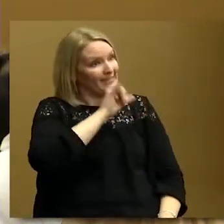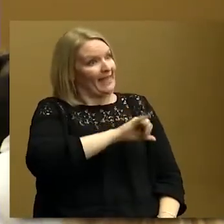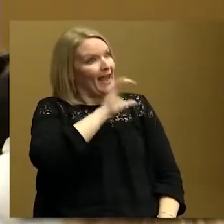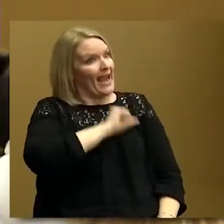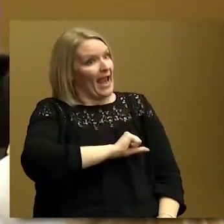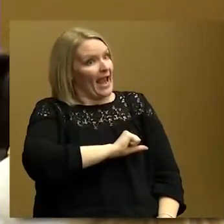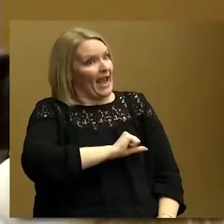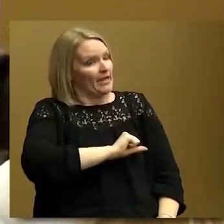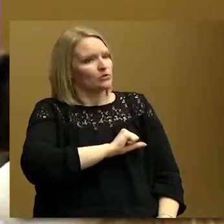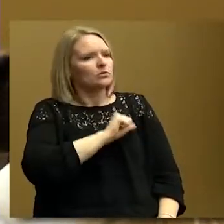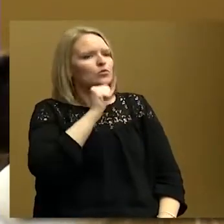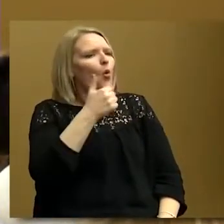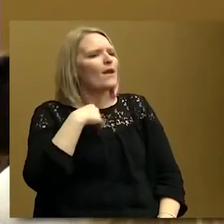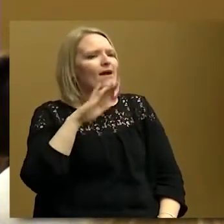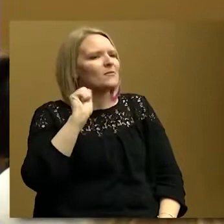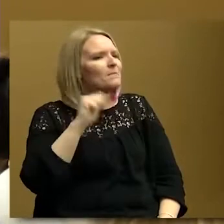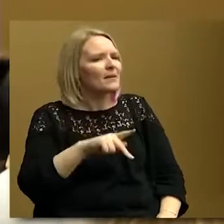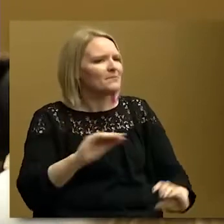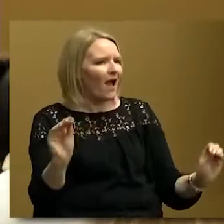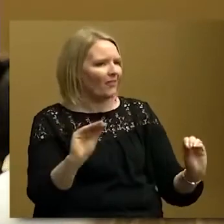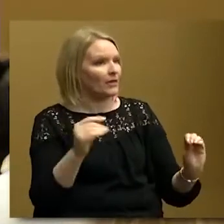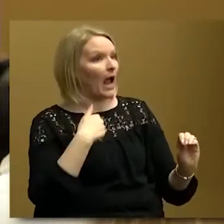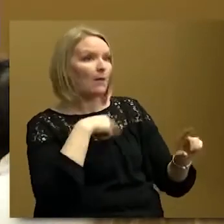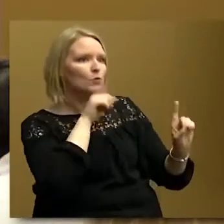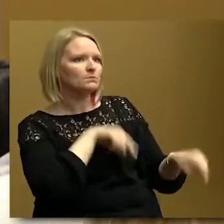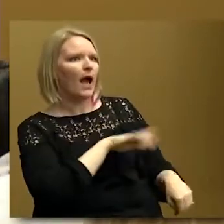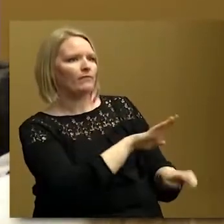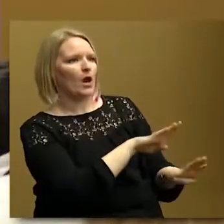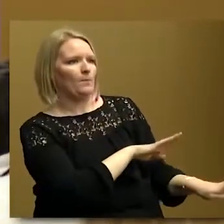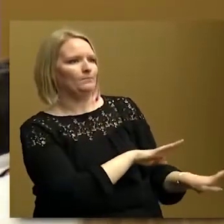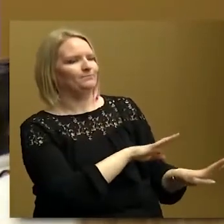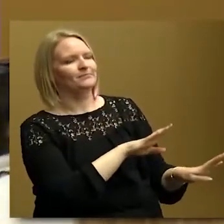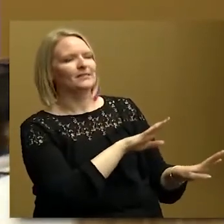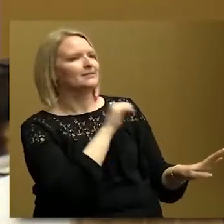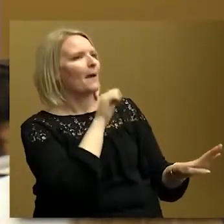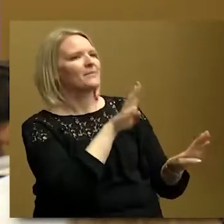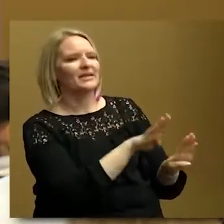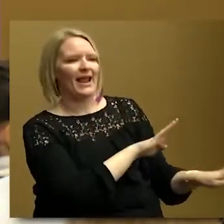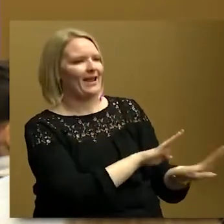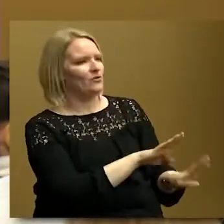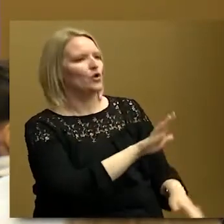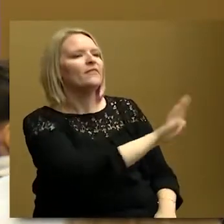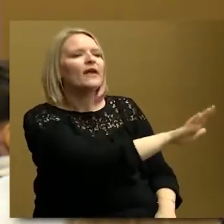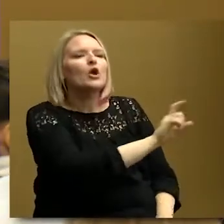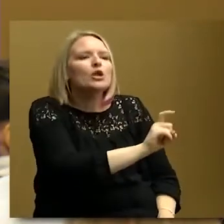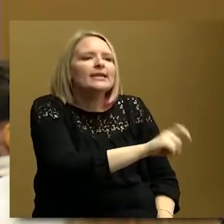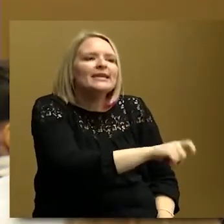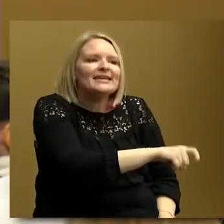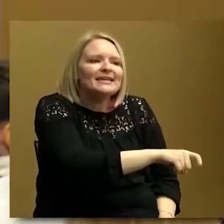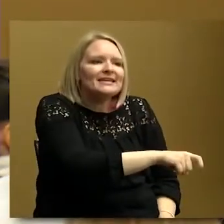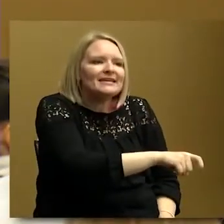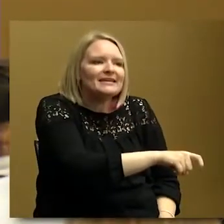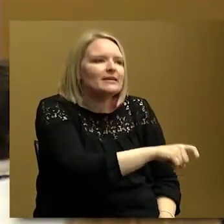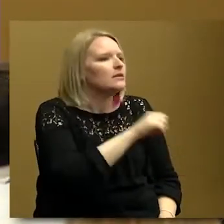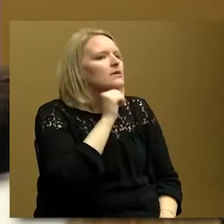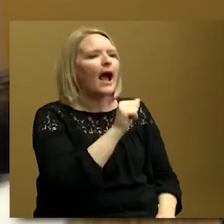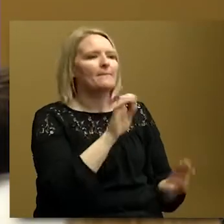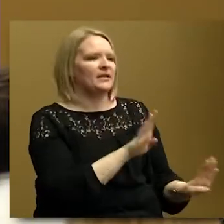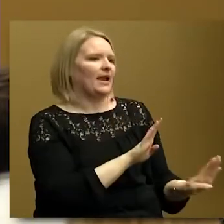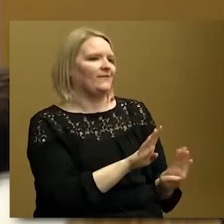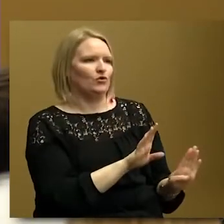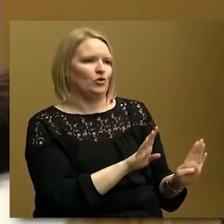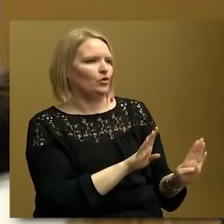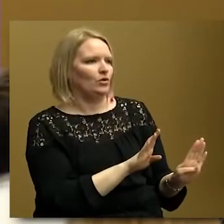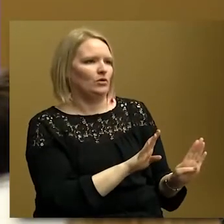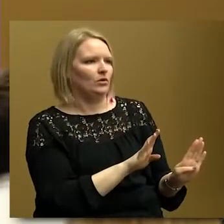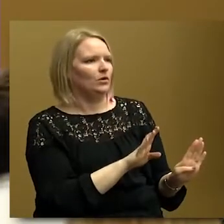having behavior plans or anything like that. You're just responding to it's really a need. It's not a behavior. Would Right. you